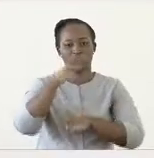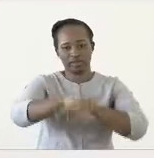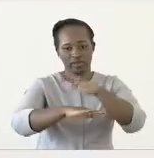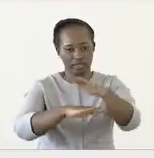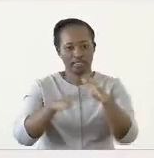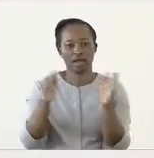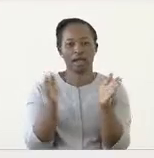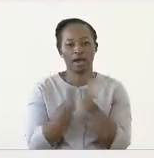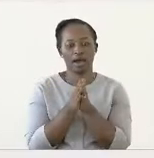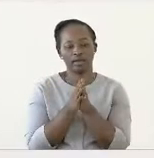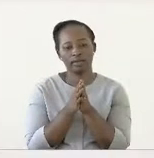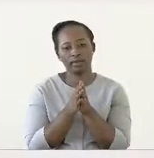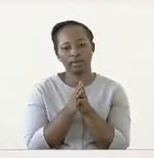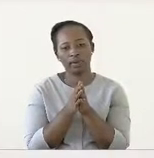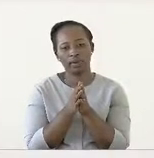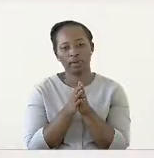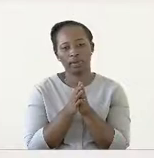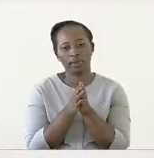And